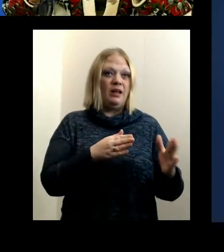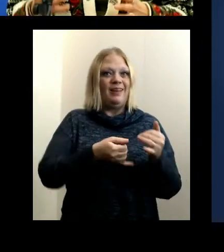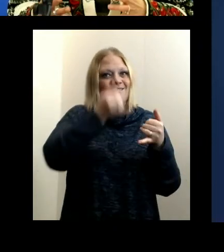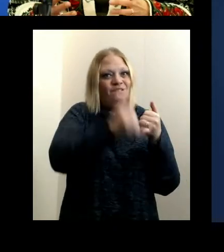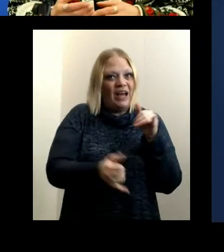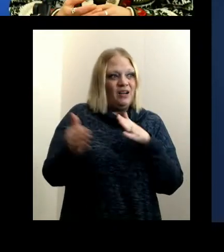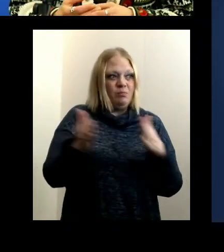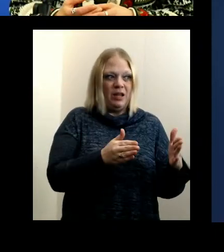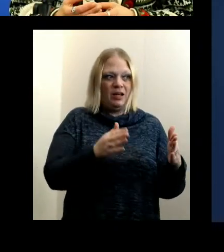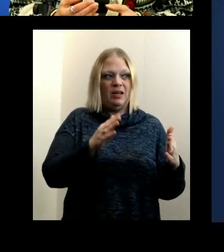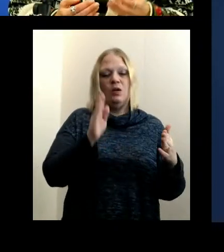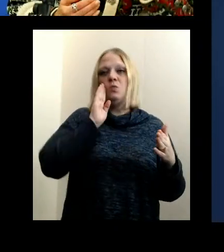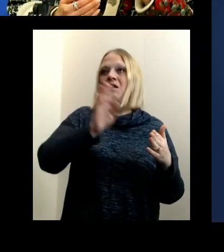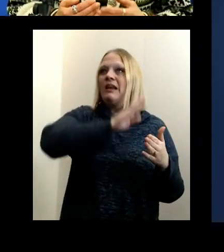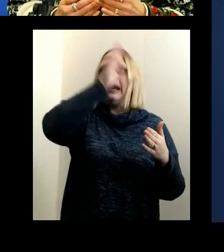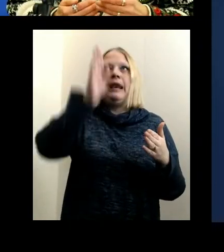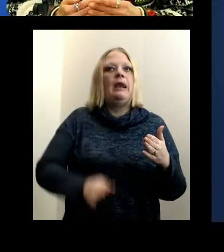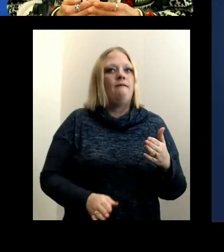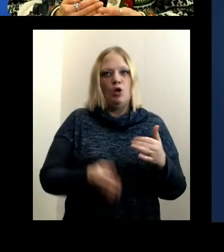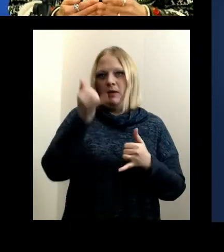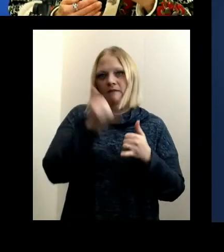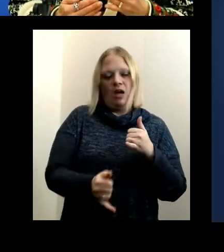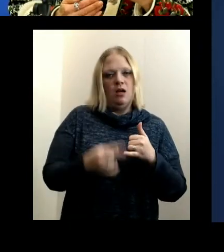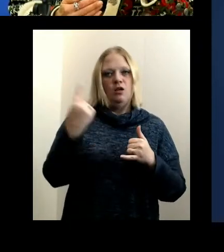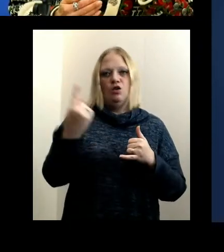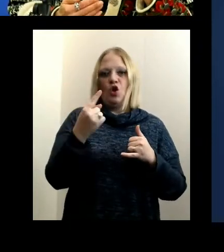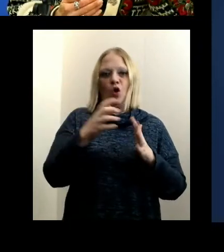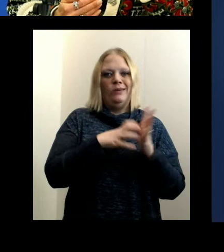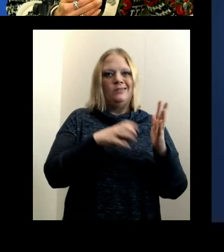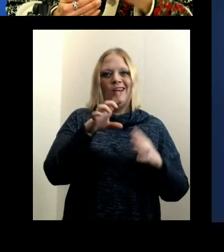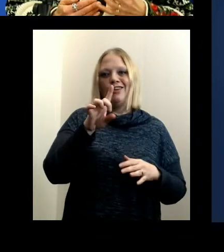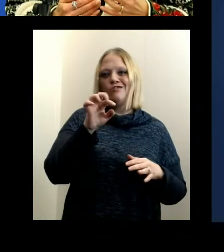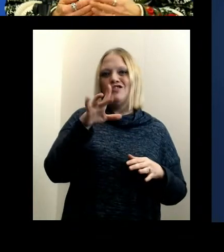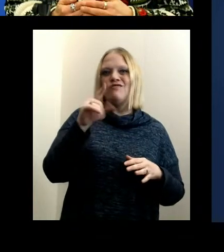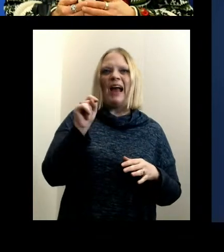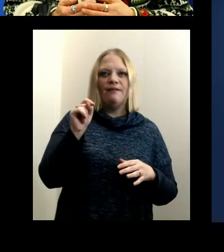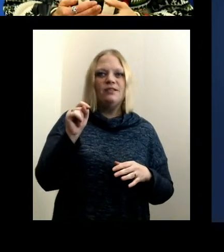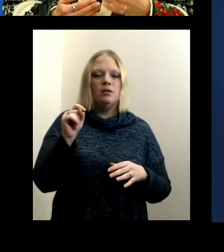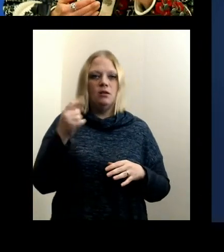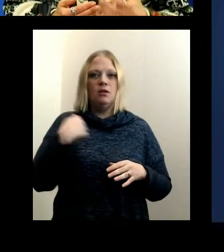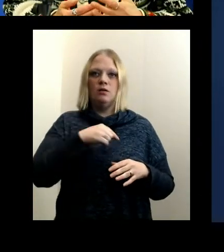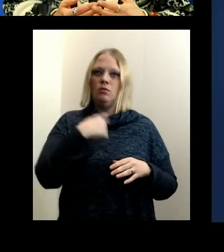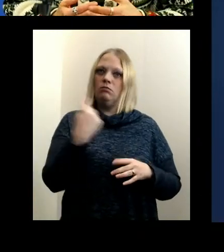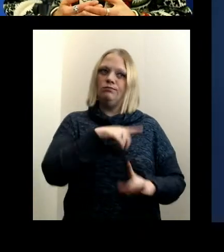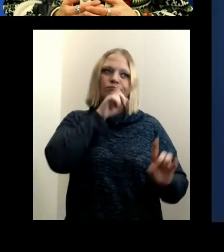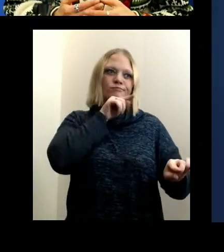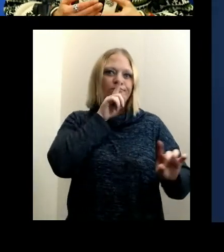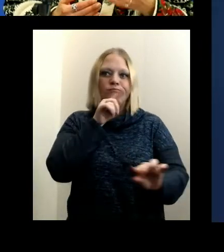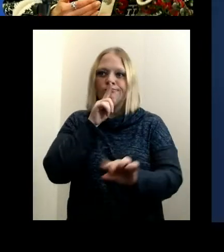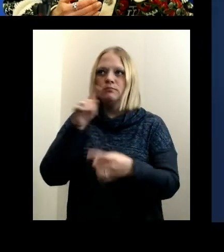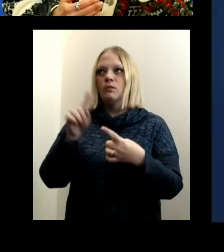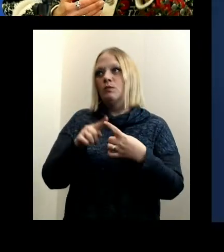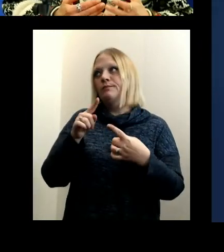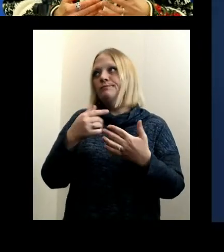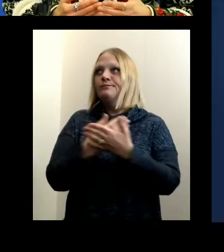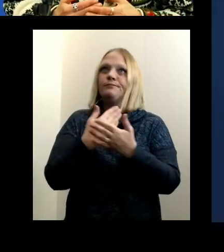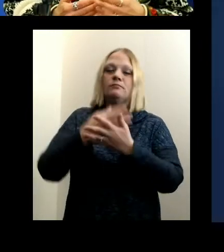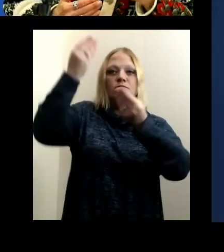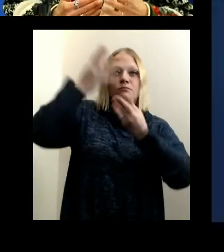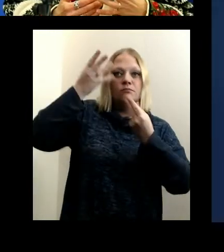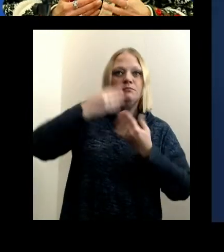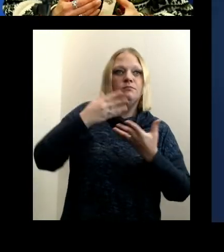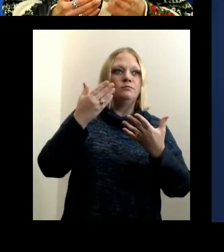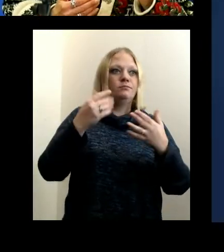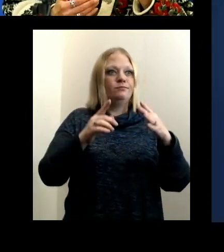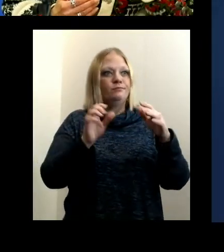plan, is never going to be a final plan. It's always in draft form because we are always responding to new information, new situations